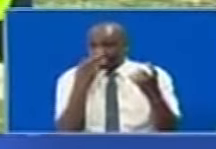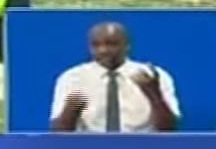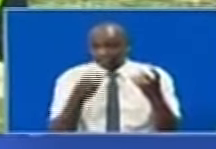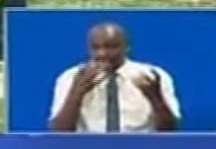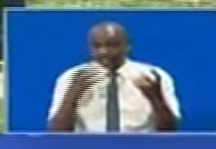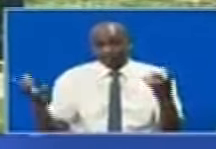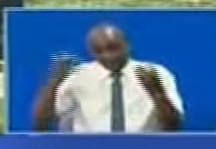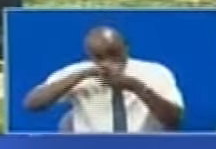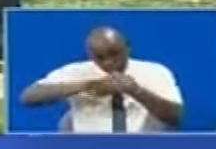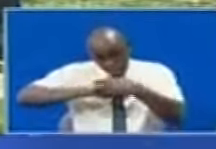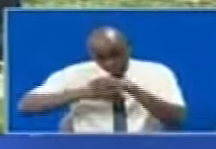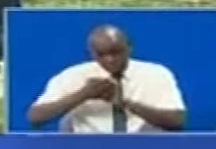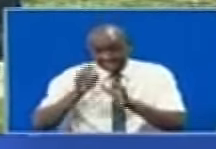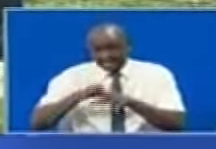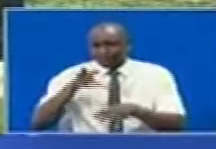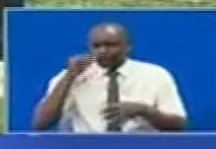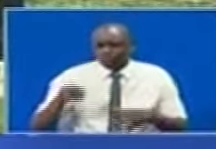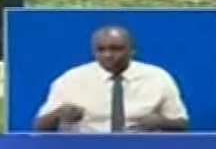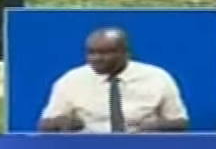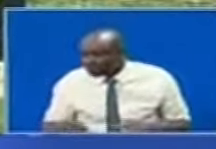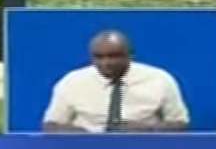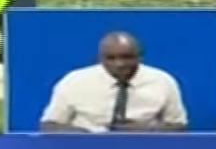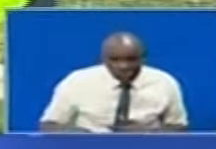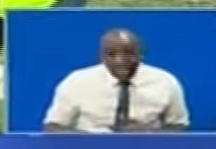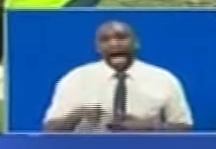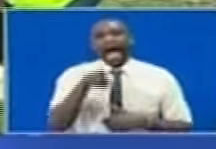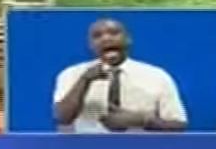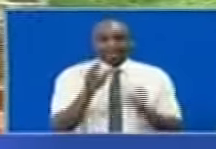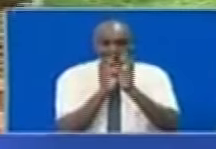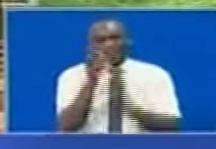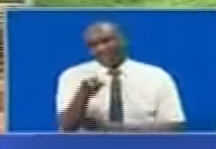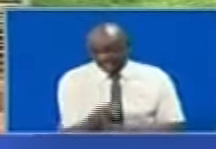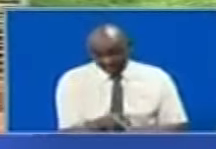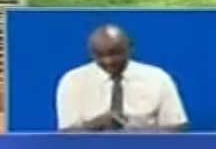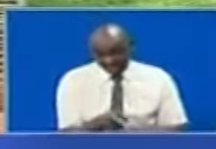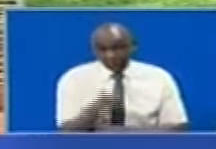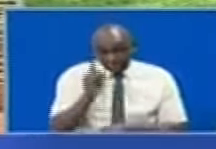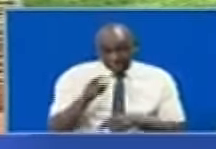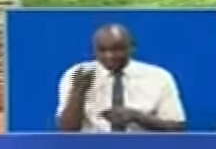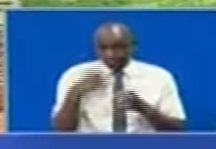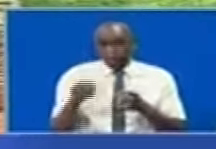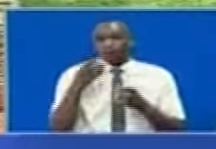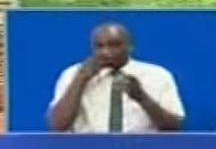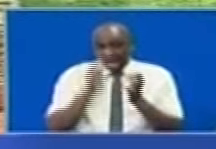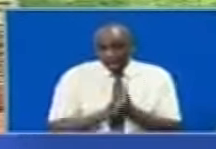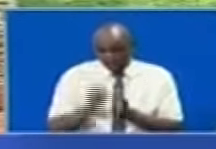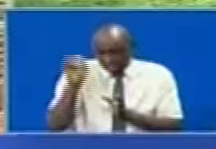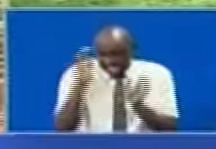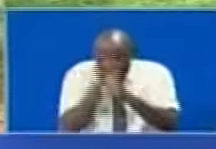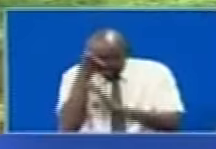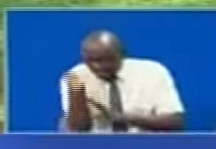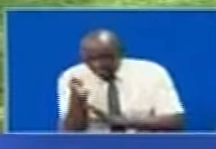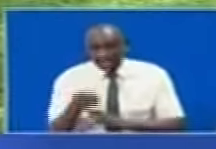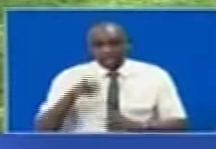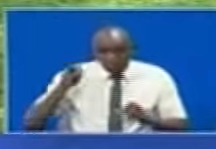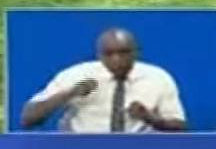associate the two, so when the puppy finds the scent with its nose, it knows it's going to get the ball. The ball, which is laced with a scent, is then hidden and the